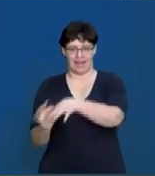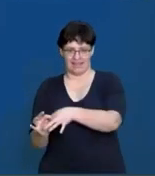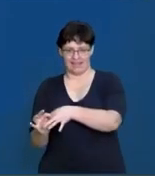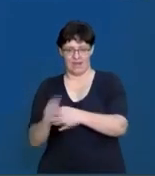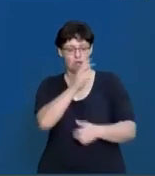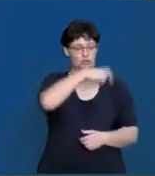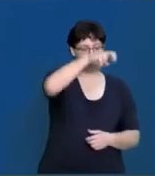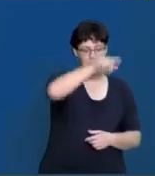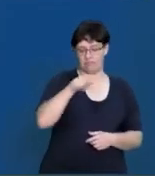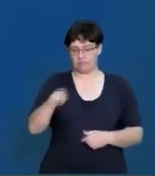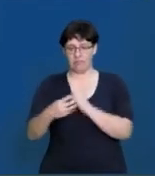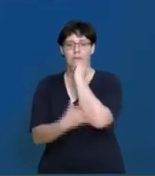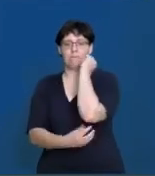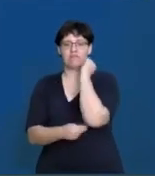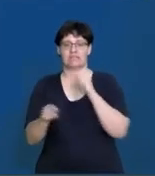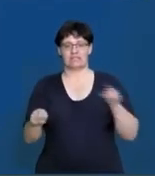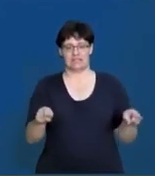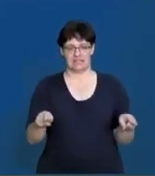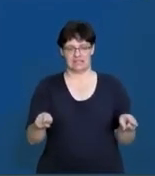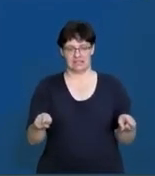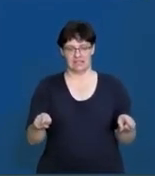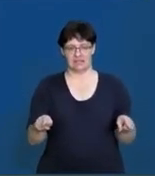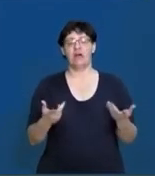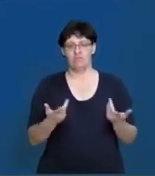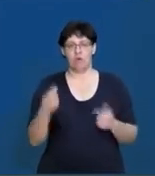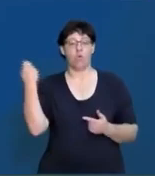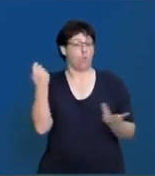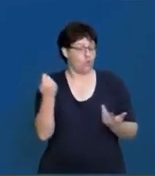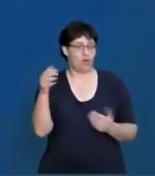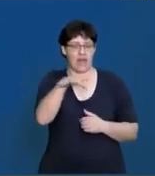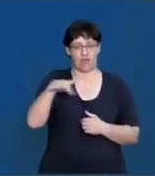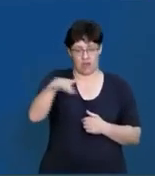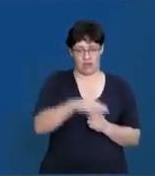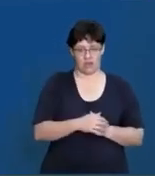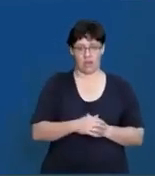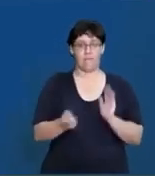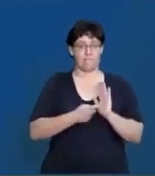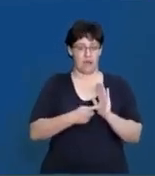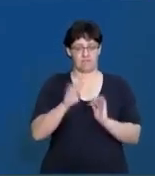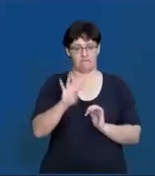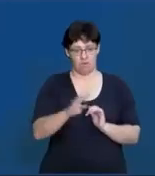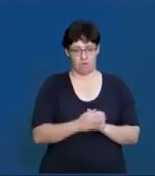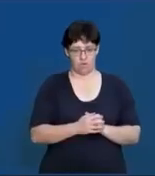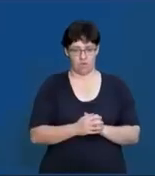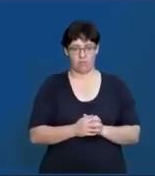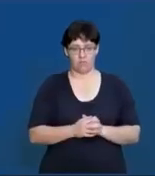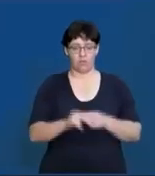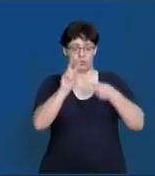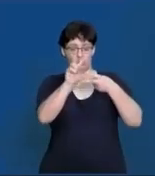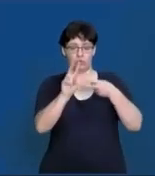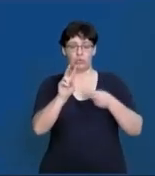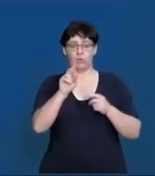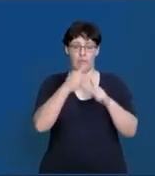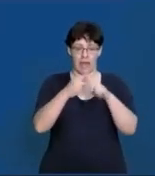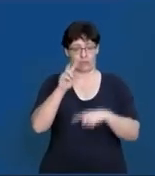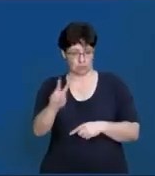required to show the link between tourism and alleviation of poverty in rural areas. 4 marks, 2